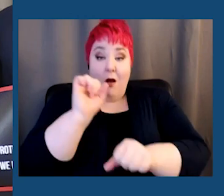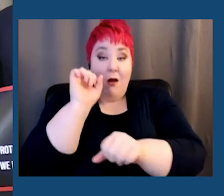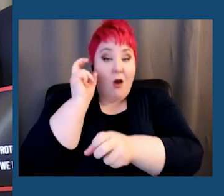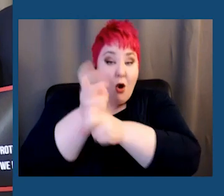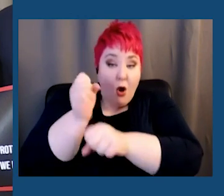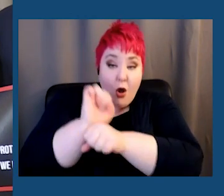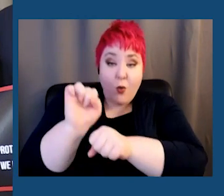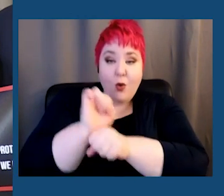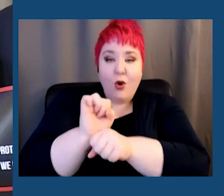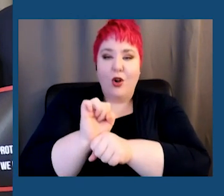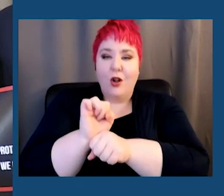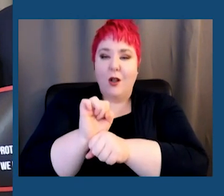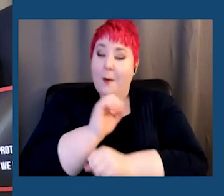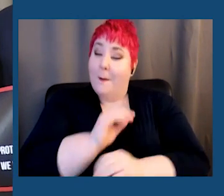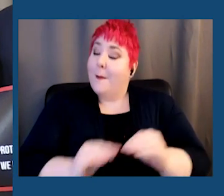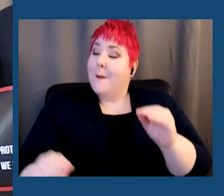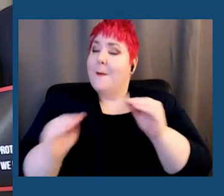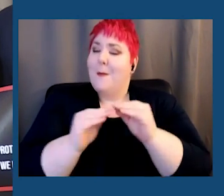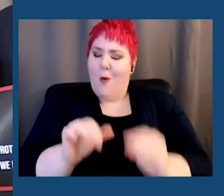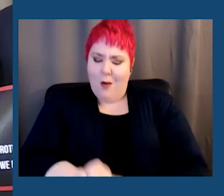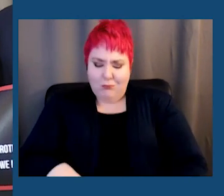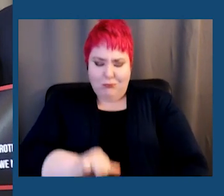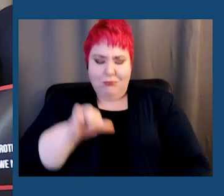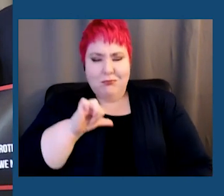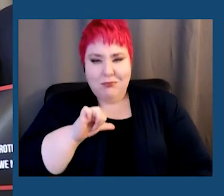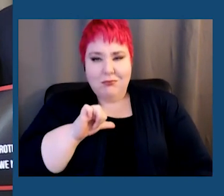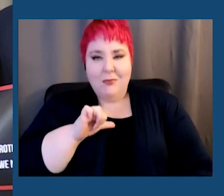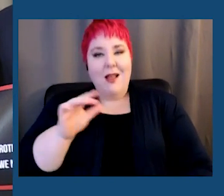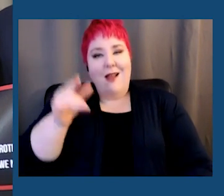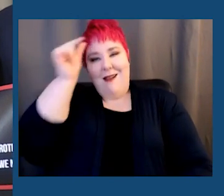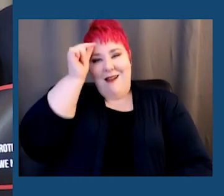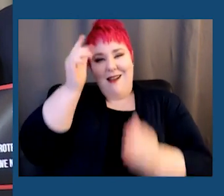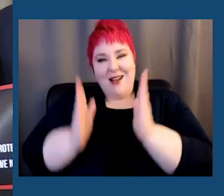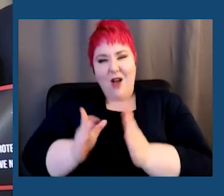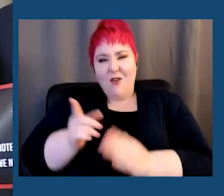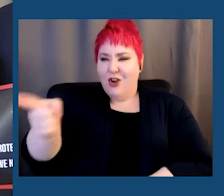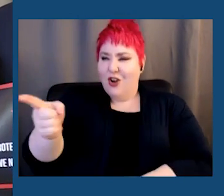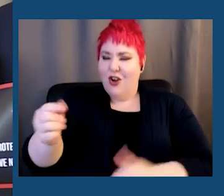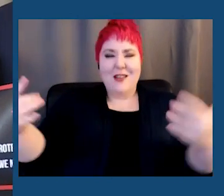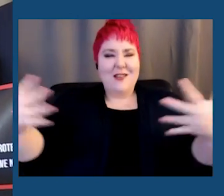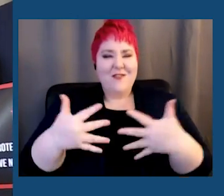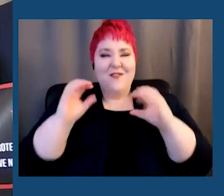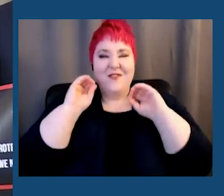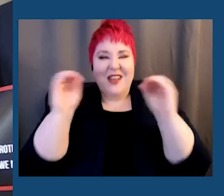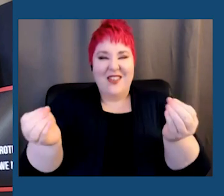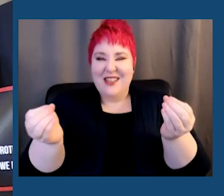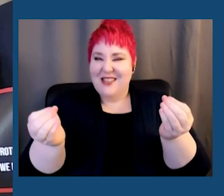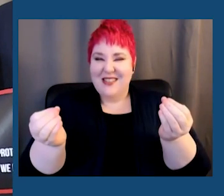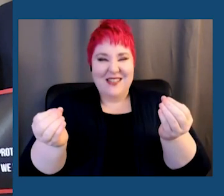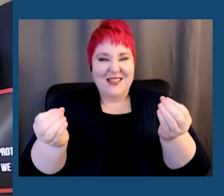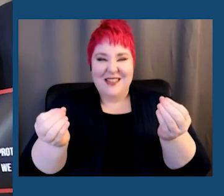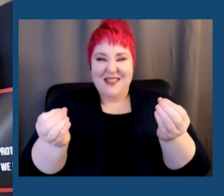prouder to have a governor who's fearless about making a difference.